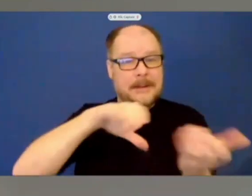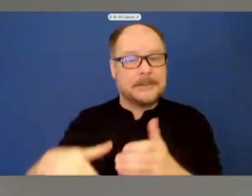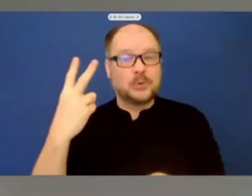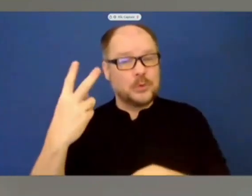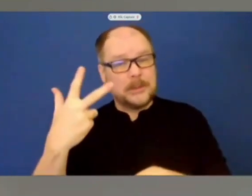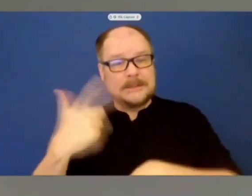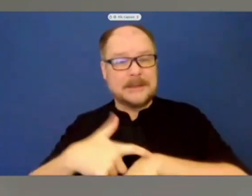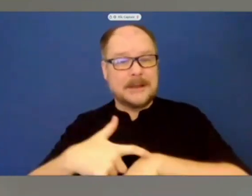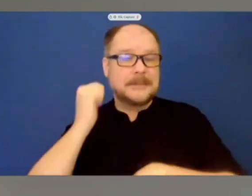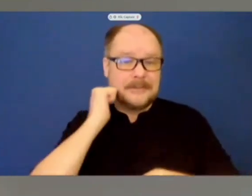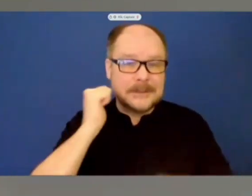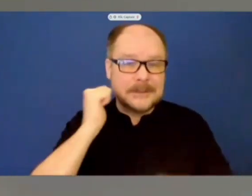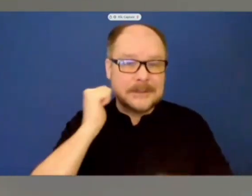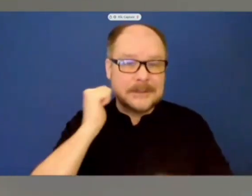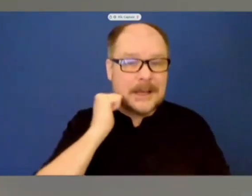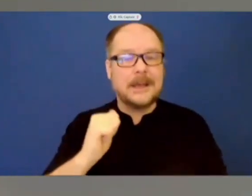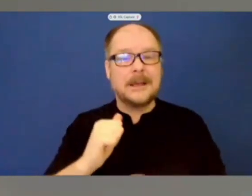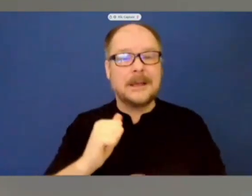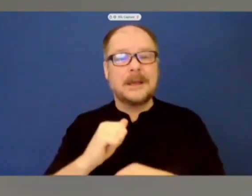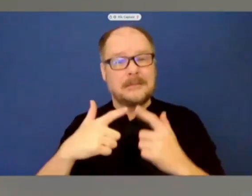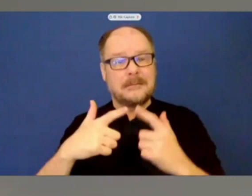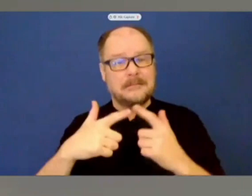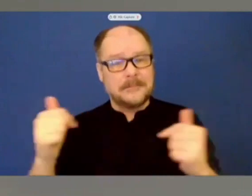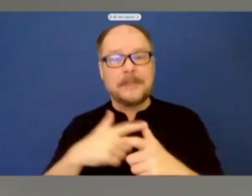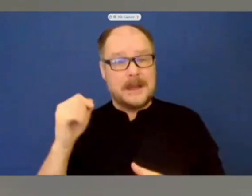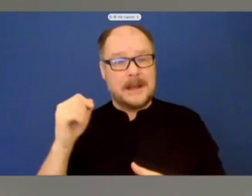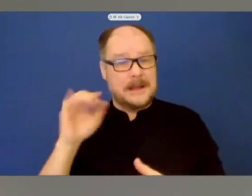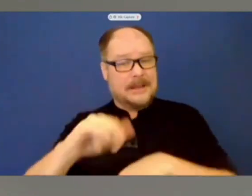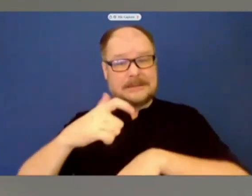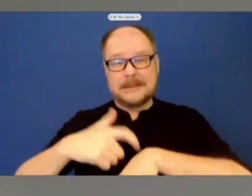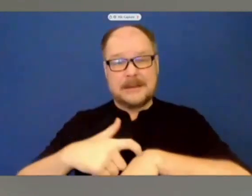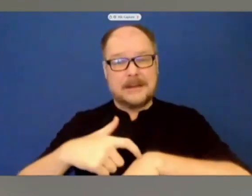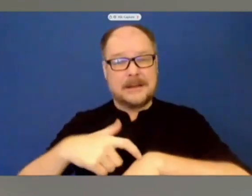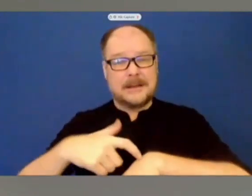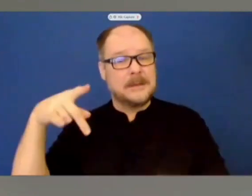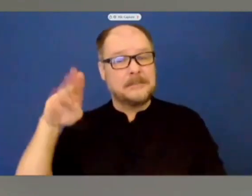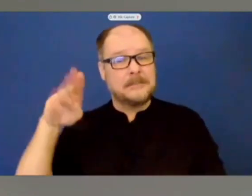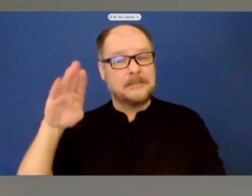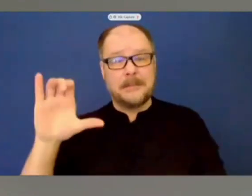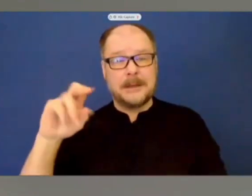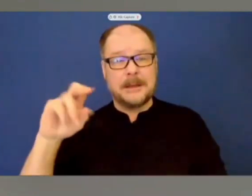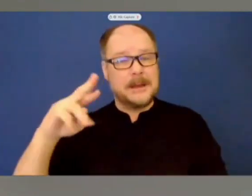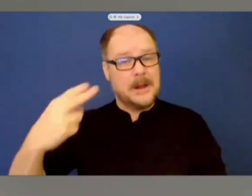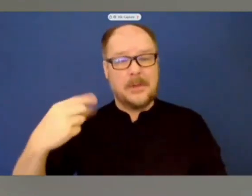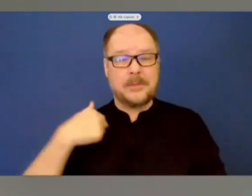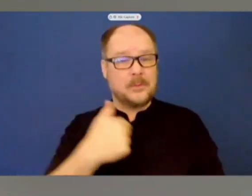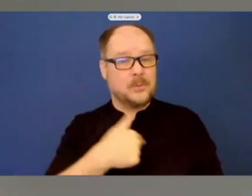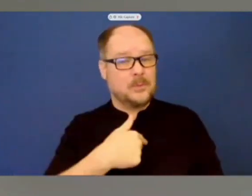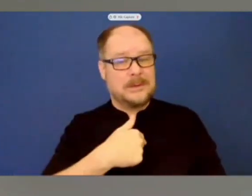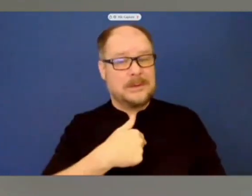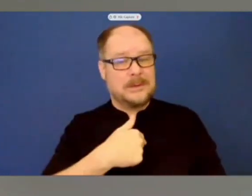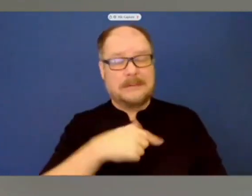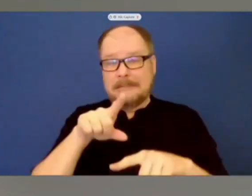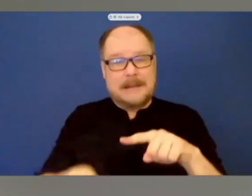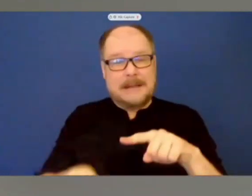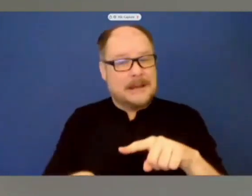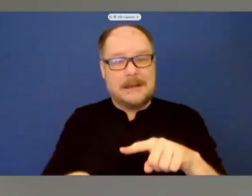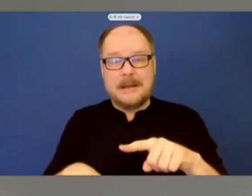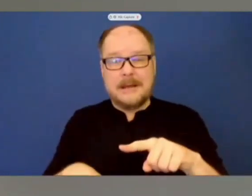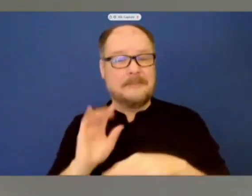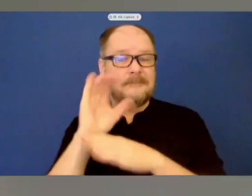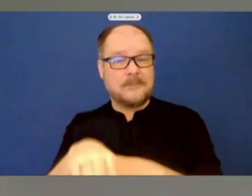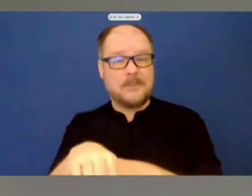that point. And at that point, public health did not have the authority to do anything because we had not recognized